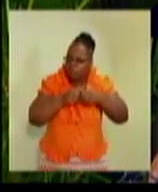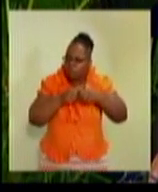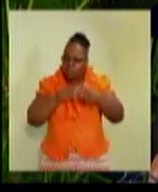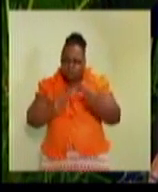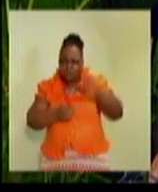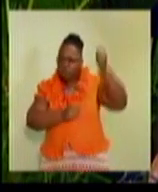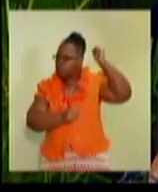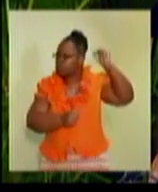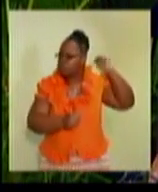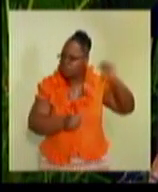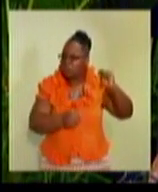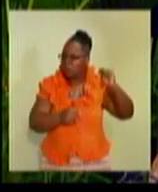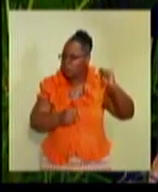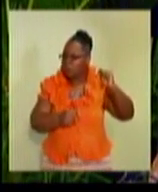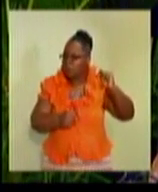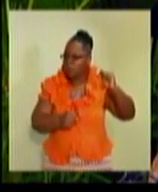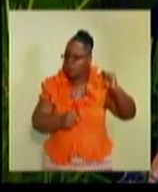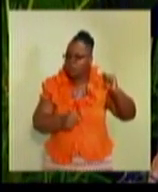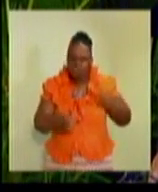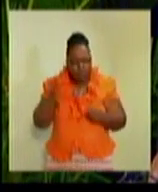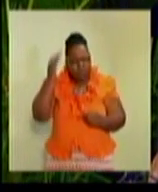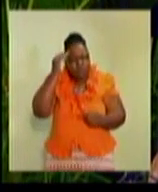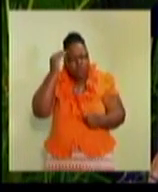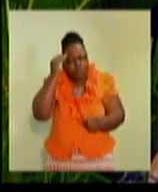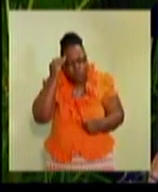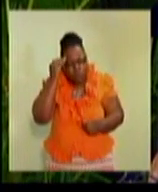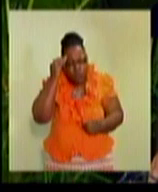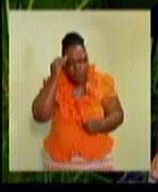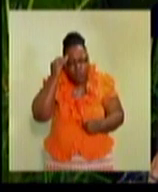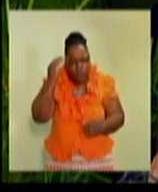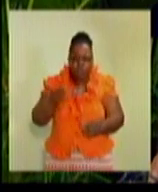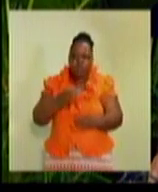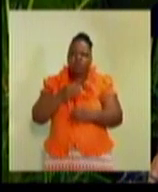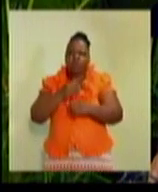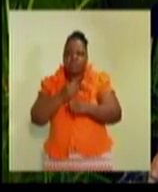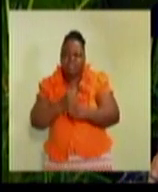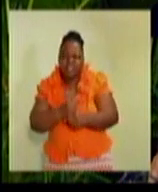allocation and a budget and budgetary support